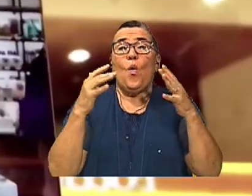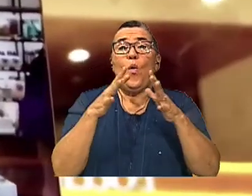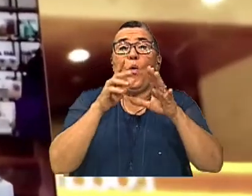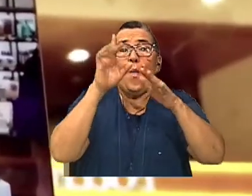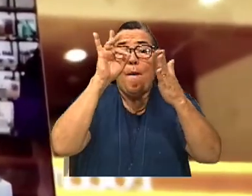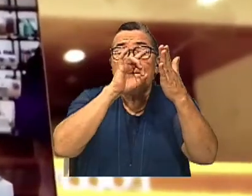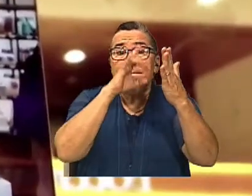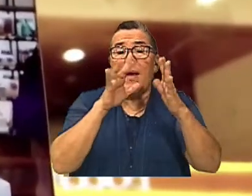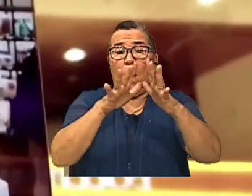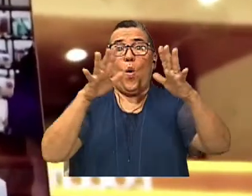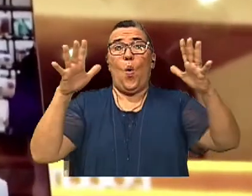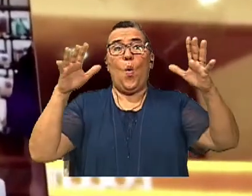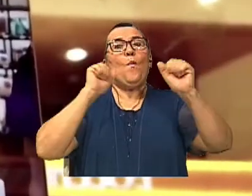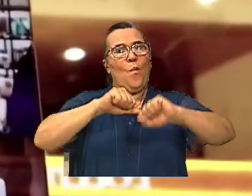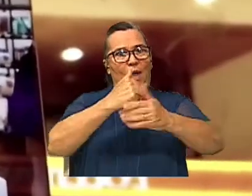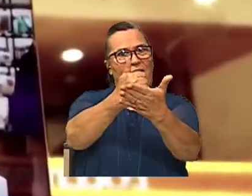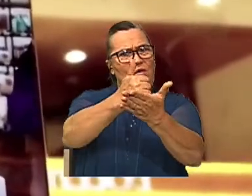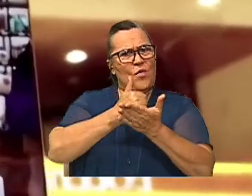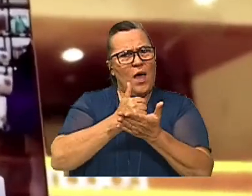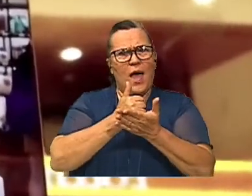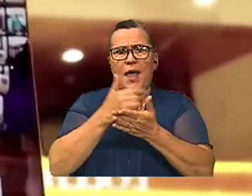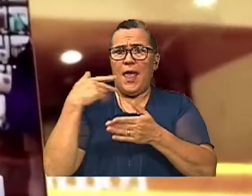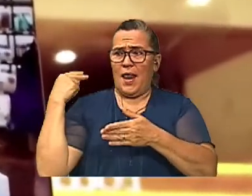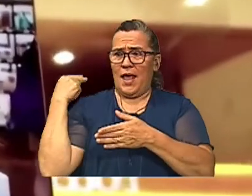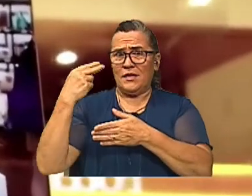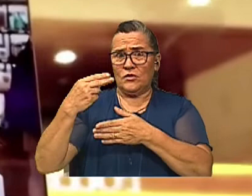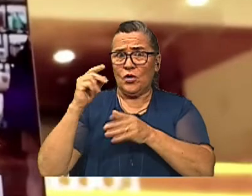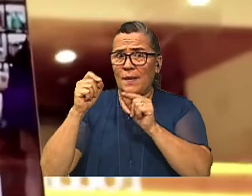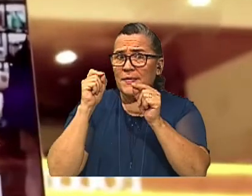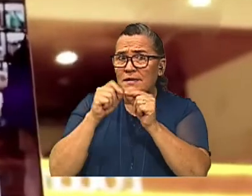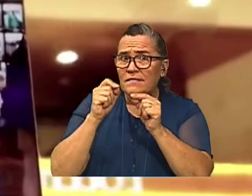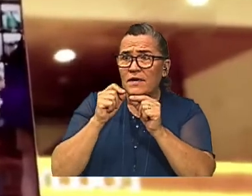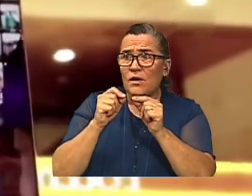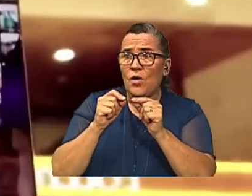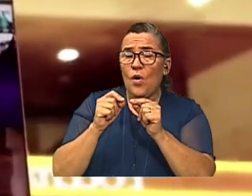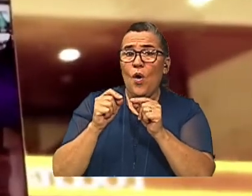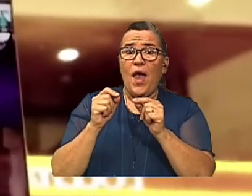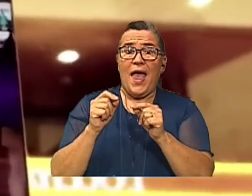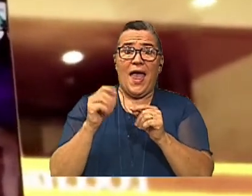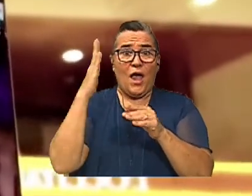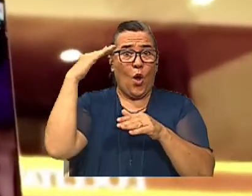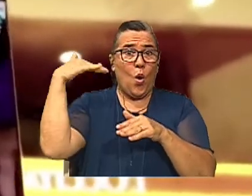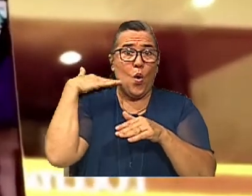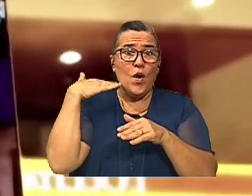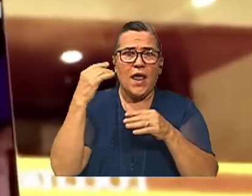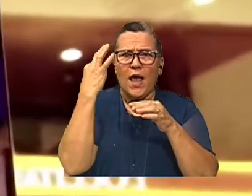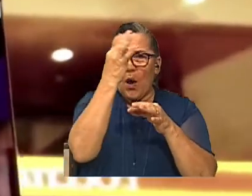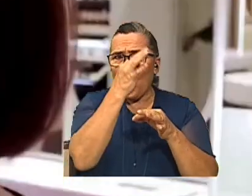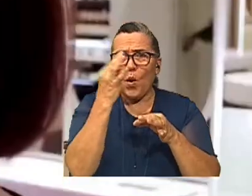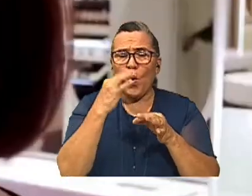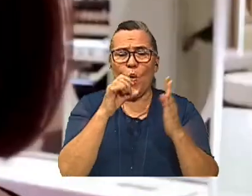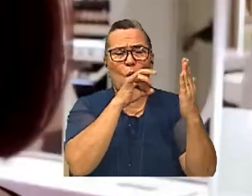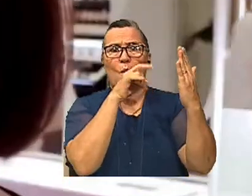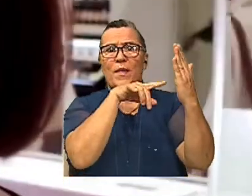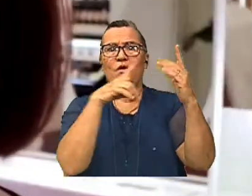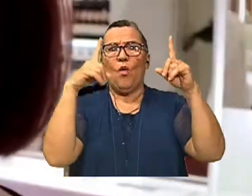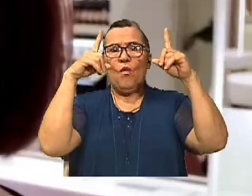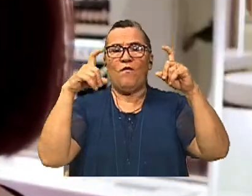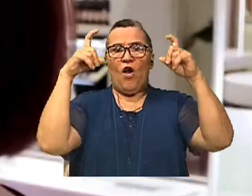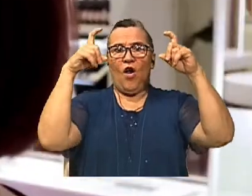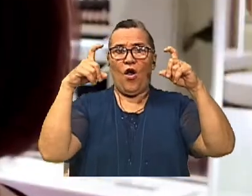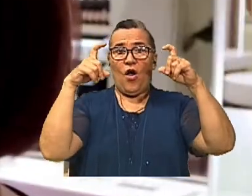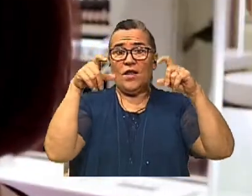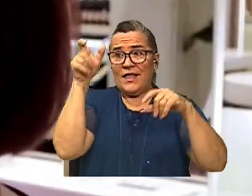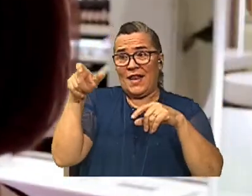can help. In the main store of Amore Pacific, a top Korean cosmetics brand, a mirror takes a photograph of the